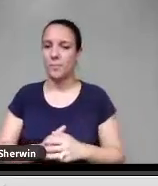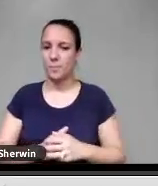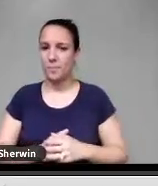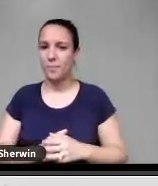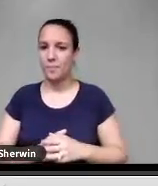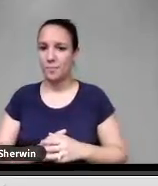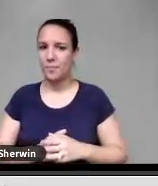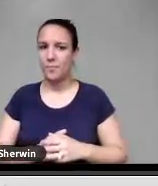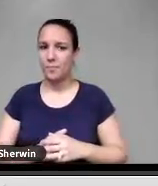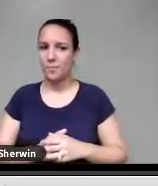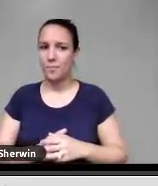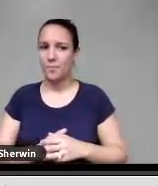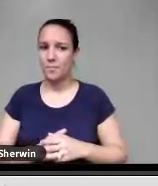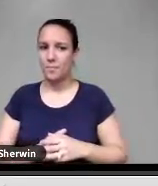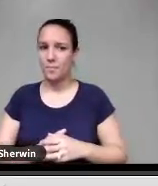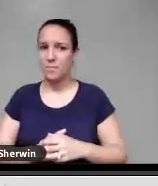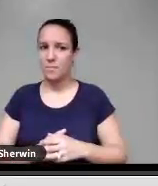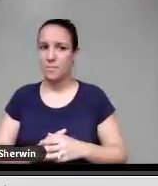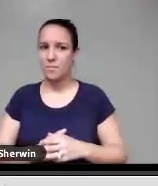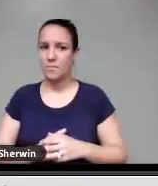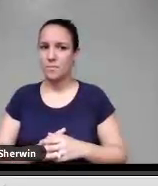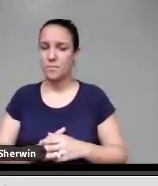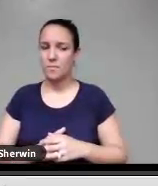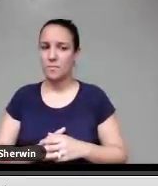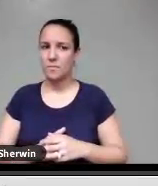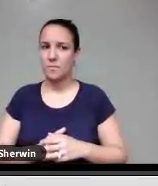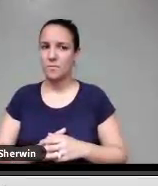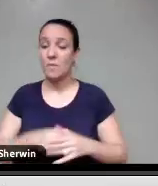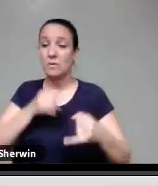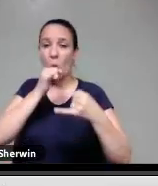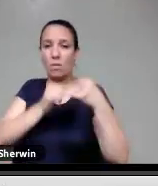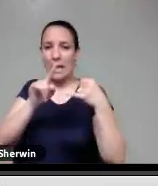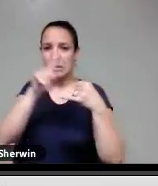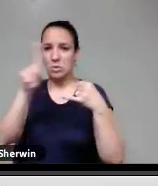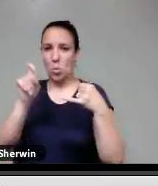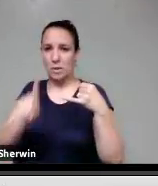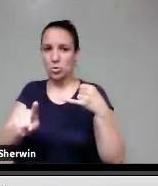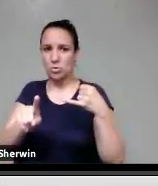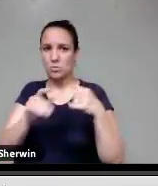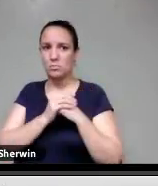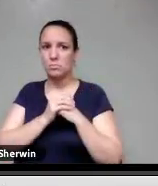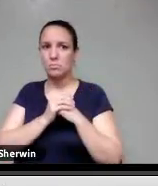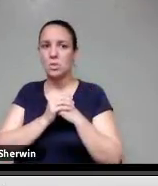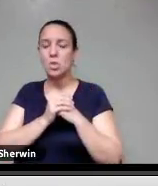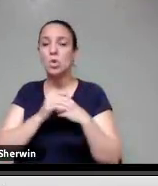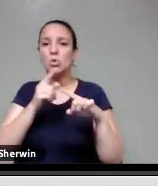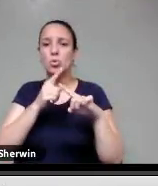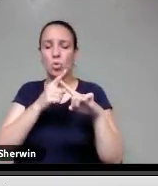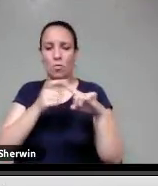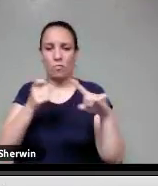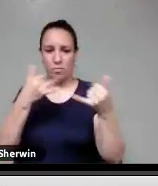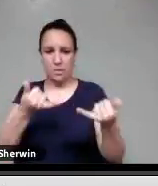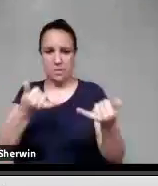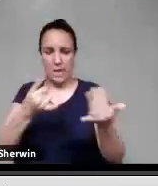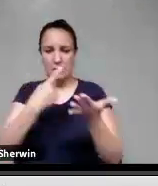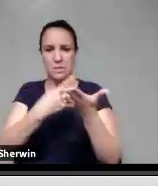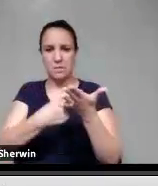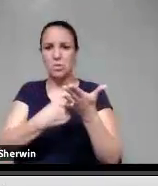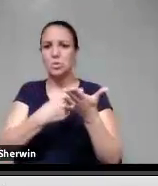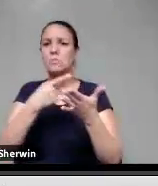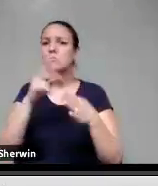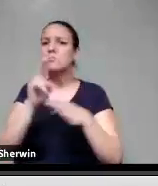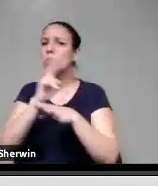what they're saying and how they're responding. So the last question, of course, is what will you use from today's session? How are you going to incorporate